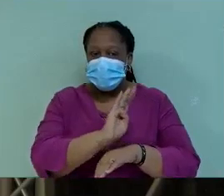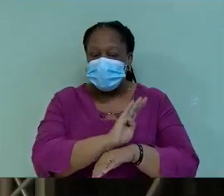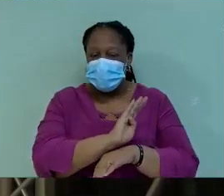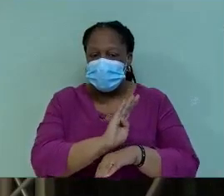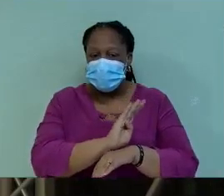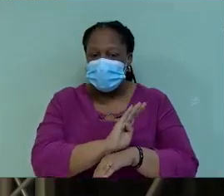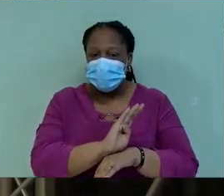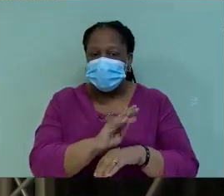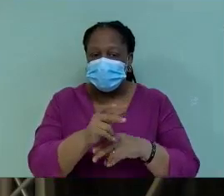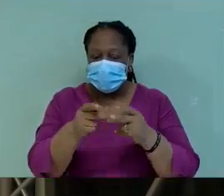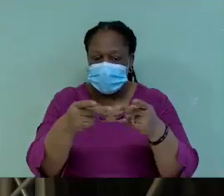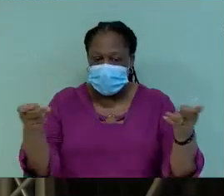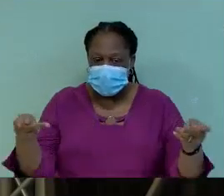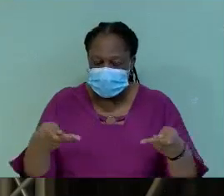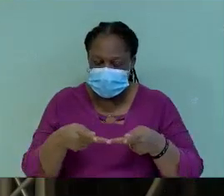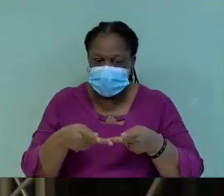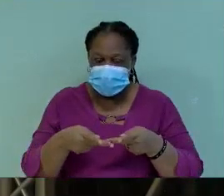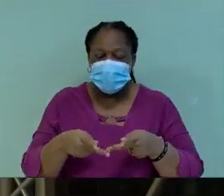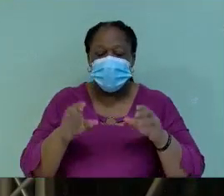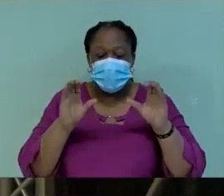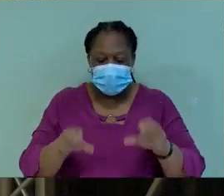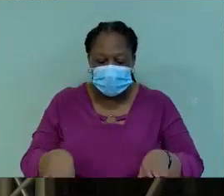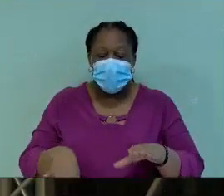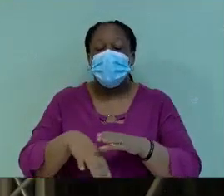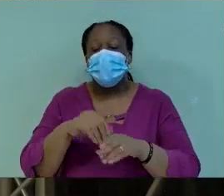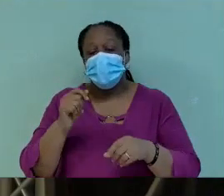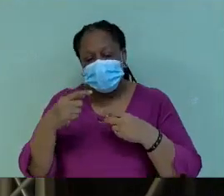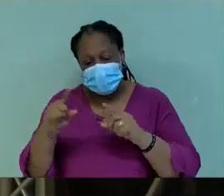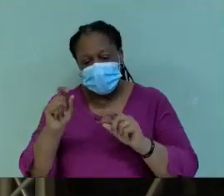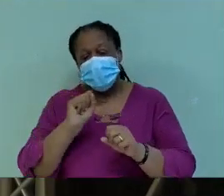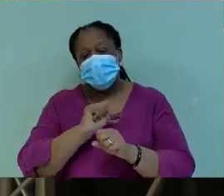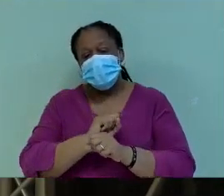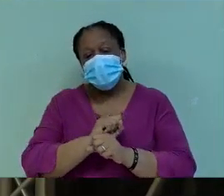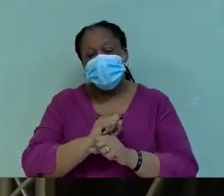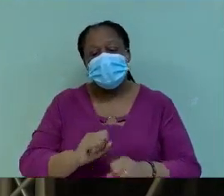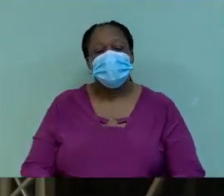or medical facility or other medical facilities.